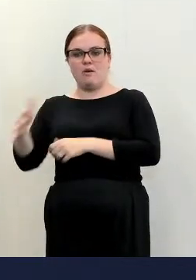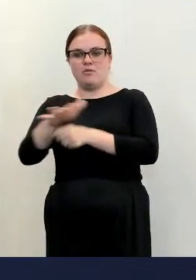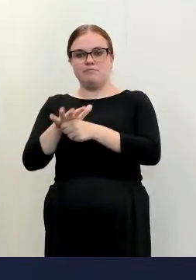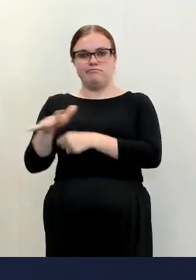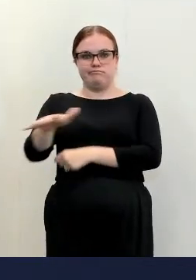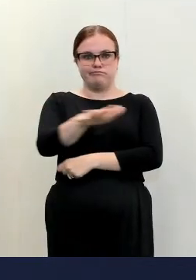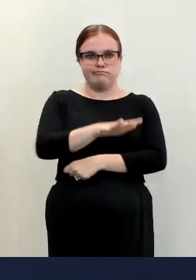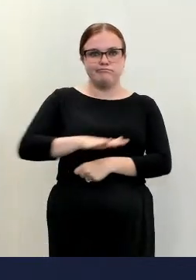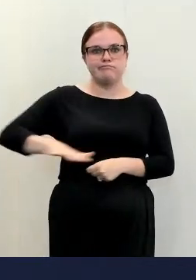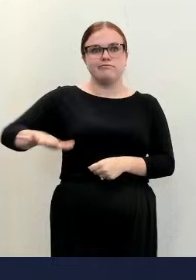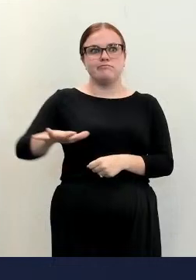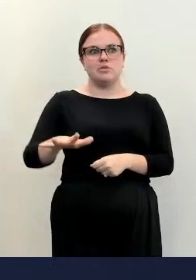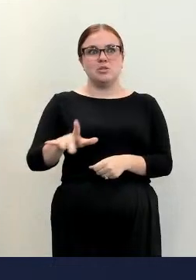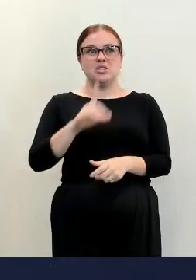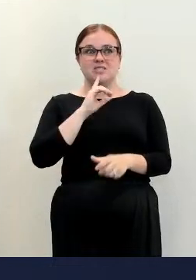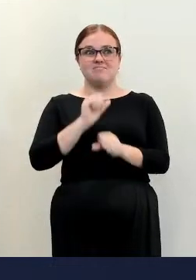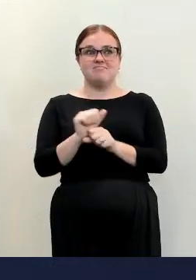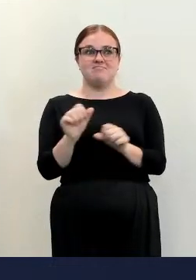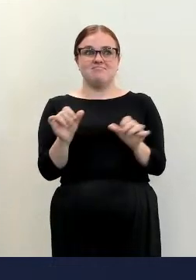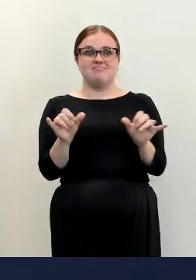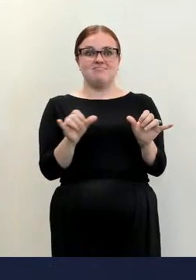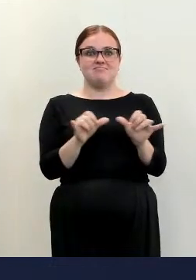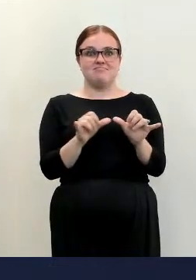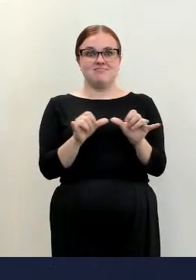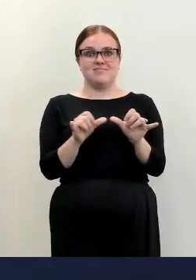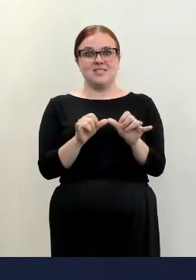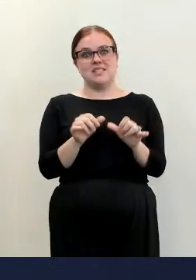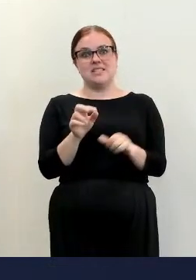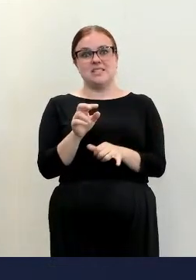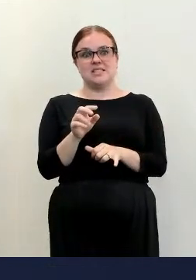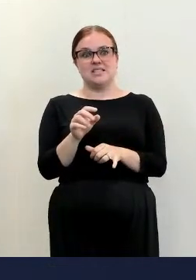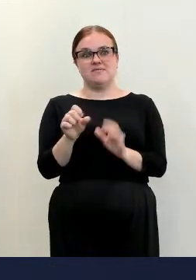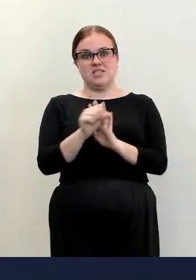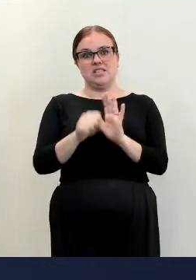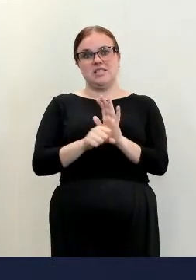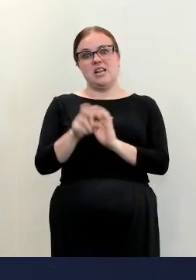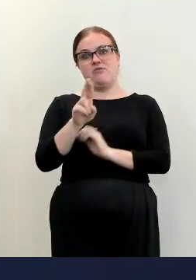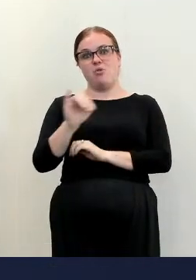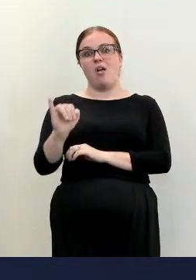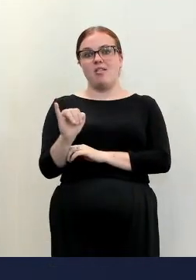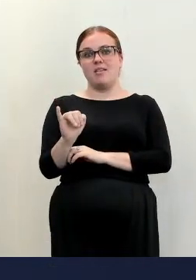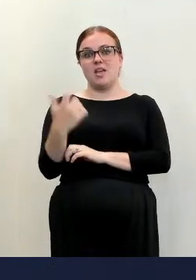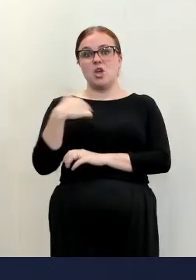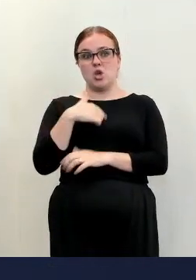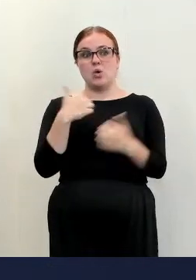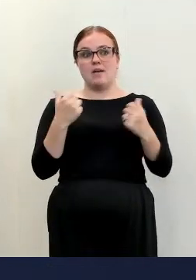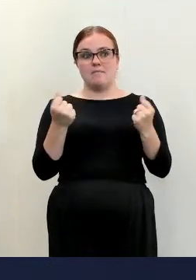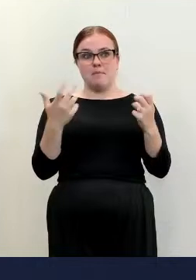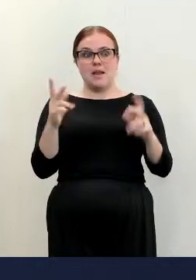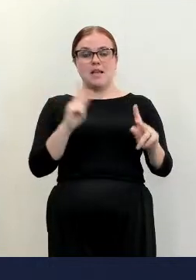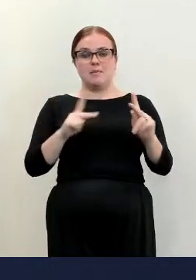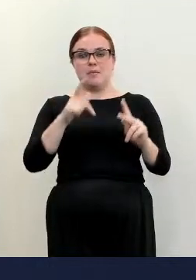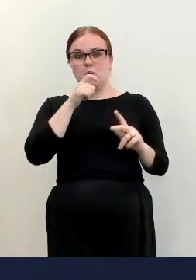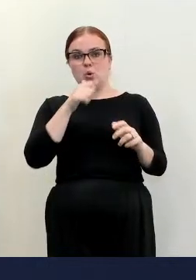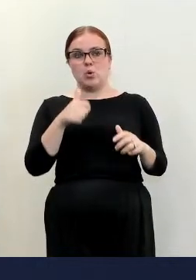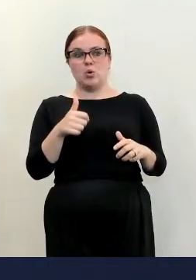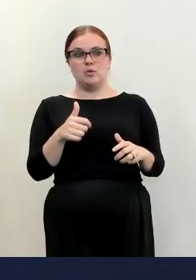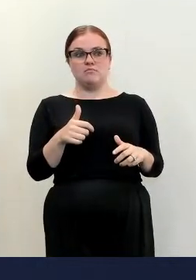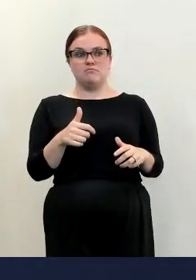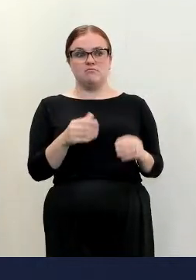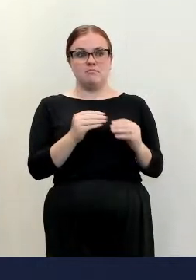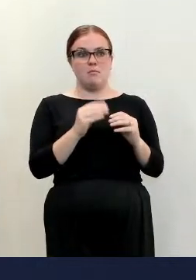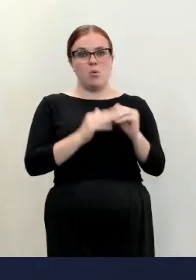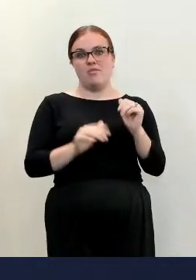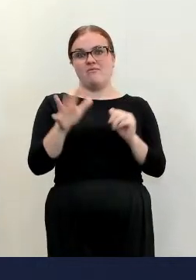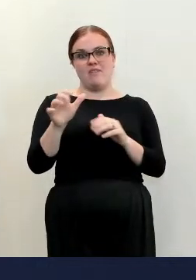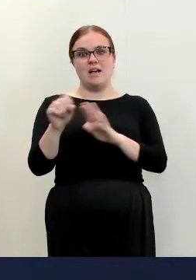county, which is the same size as geographically as the state of Rhode Island. As you've heard me say before, we have a population that's greater than 5 states. You can't be in every